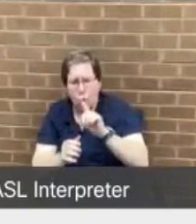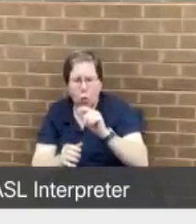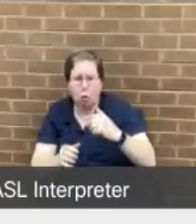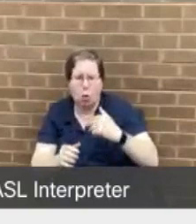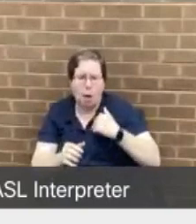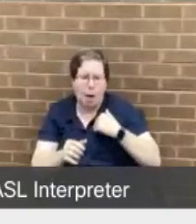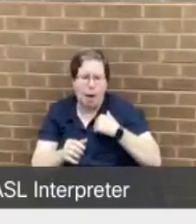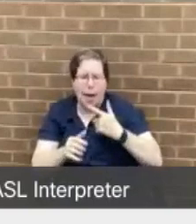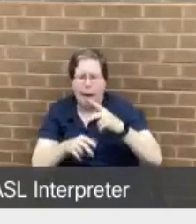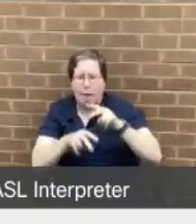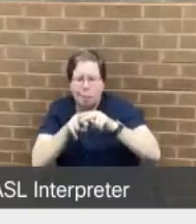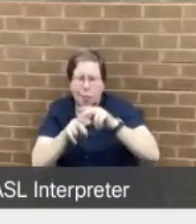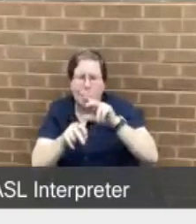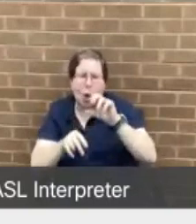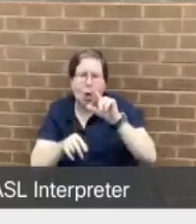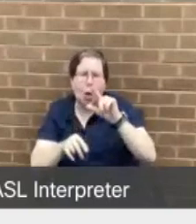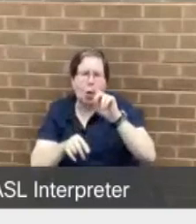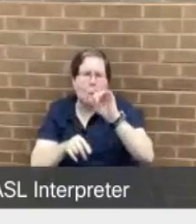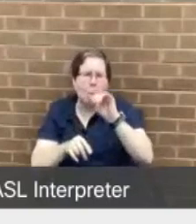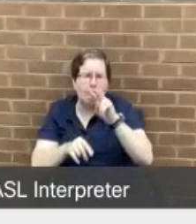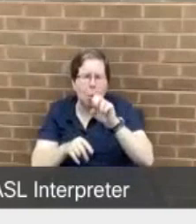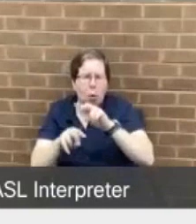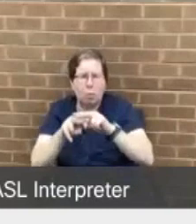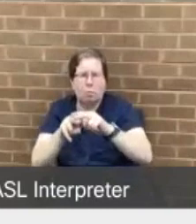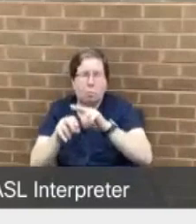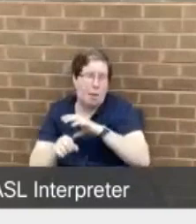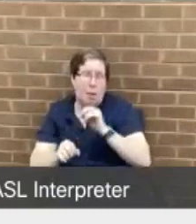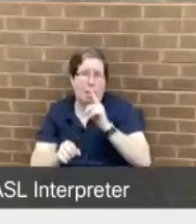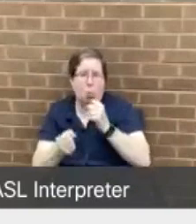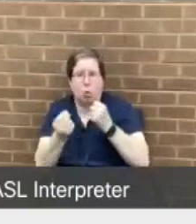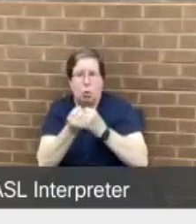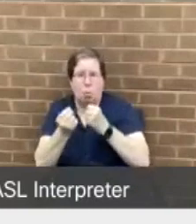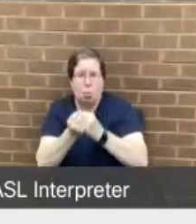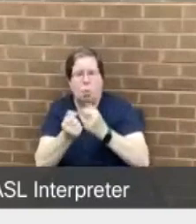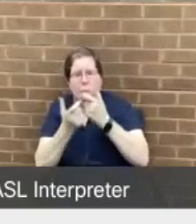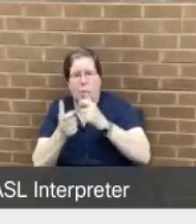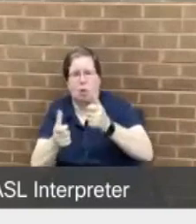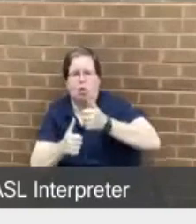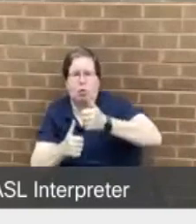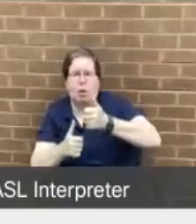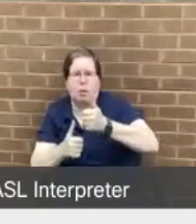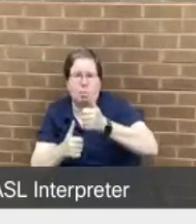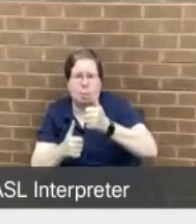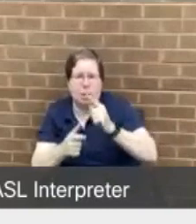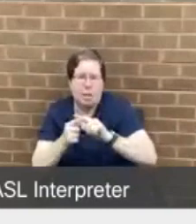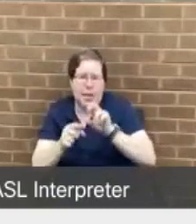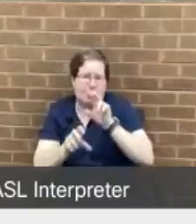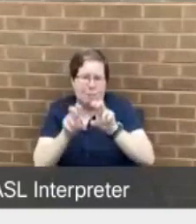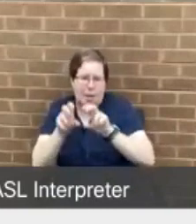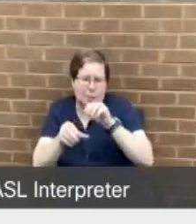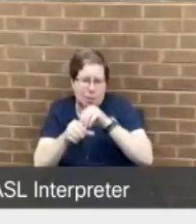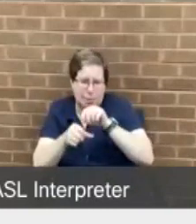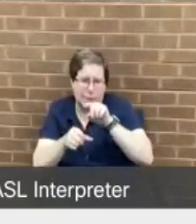and railcar maintenance capabilities and will help support major transit infrastructure investments along the Northeast Corridor.